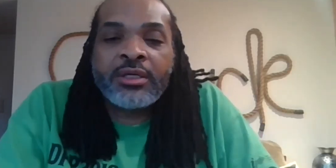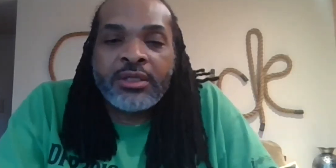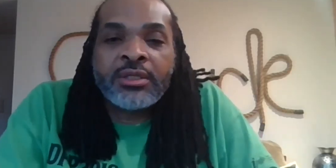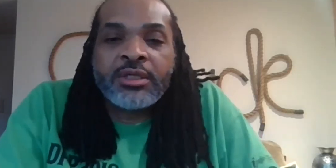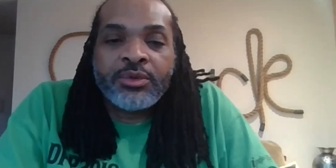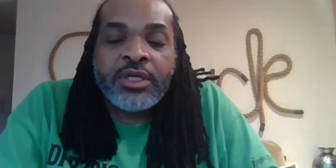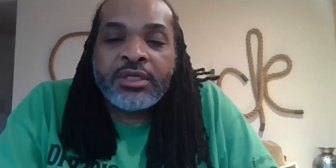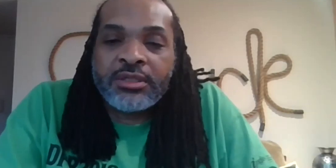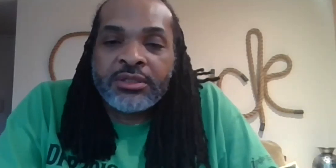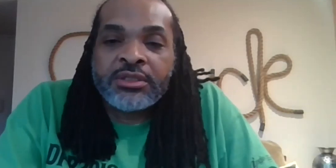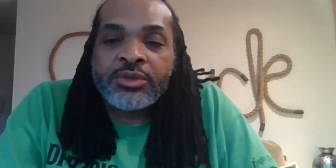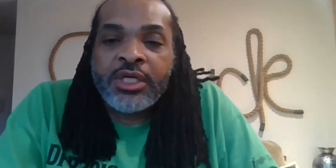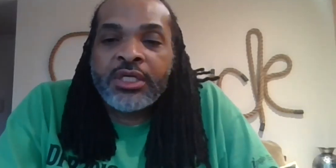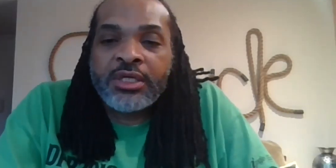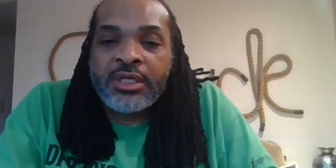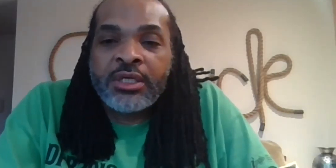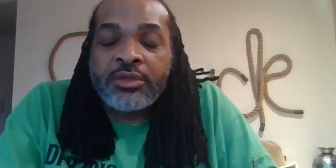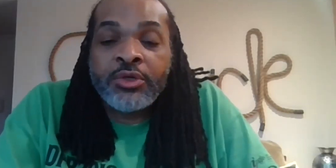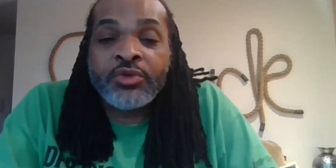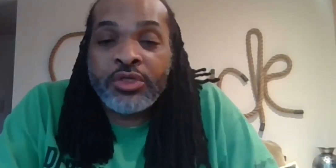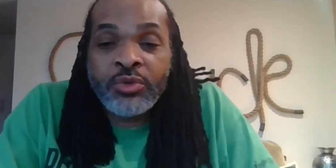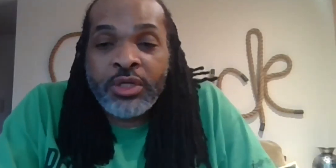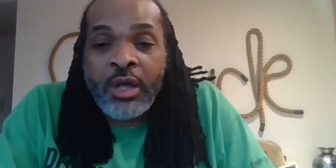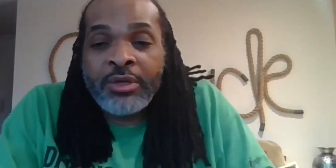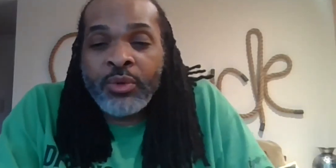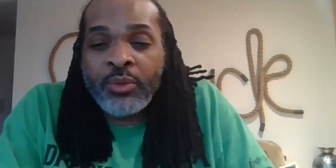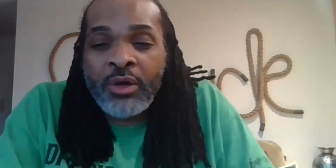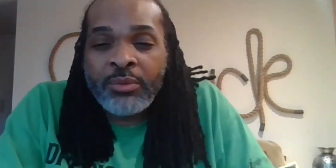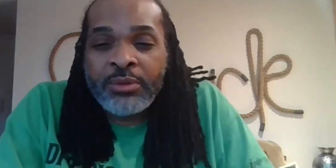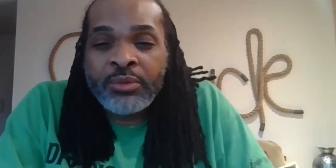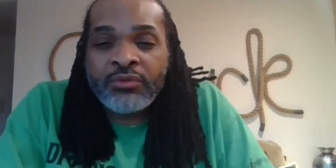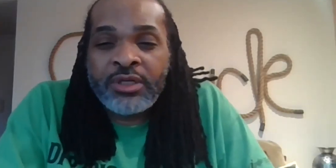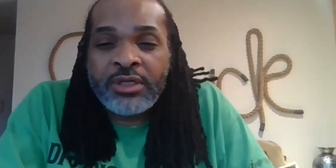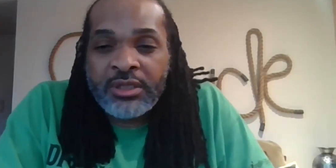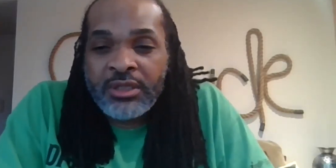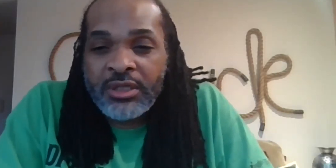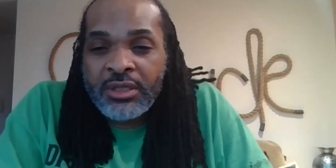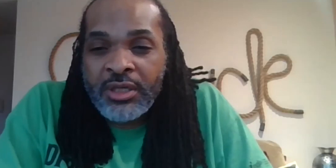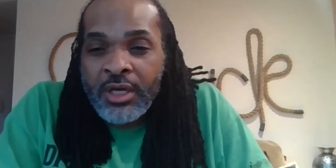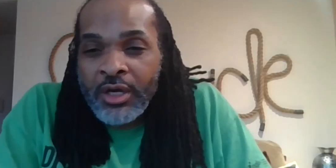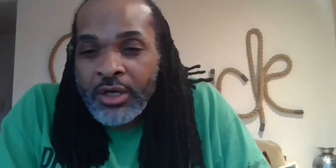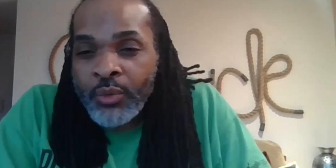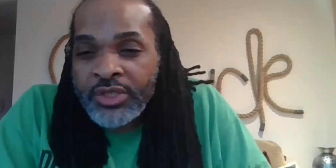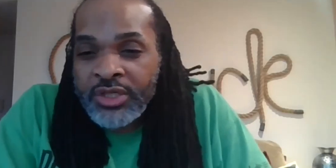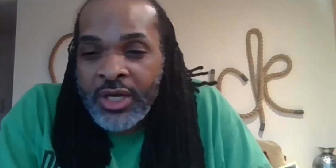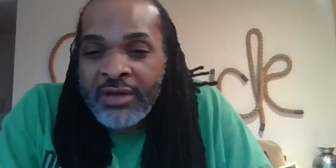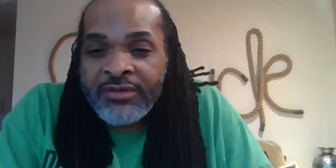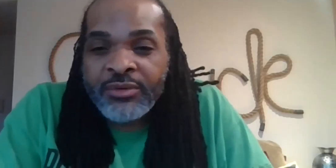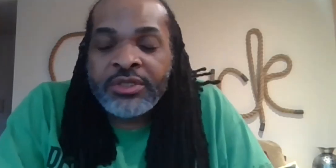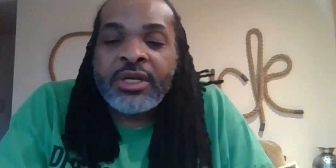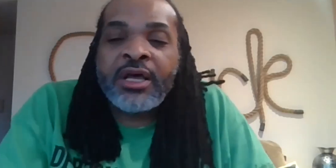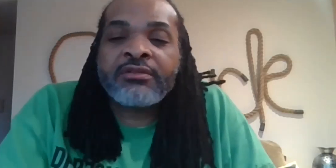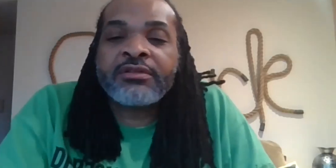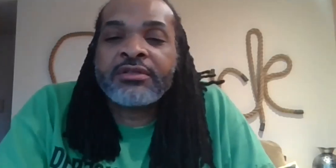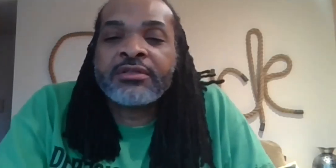Okay. We can. Okay. But you it went well? People were really? Yeah, we had.